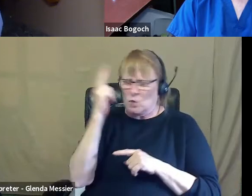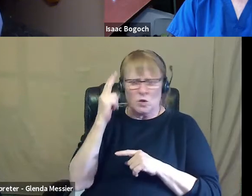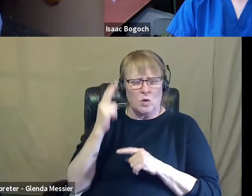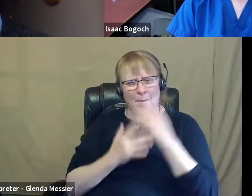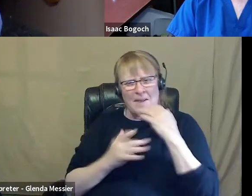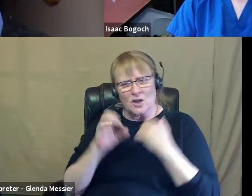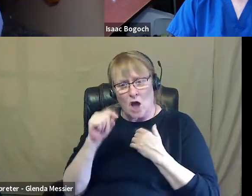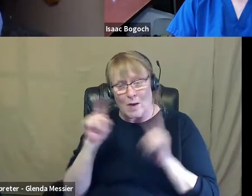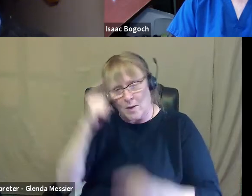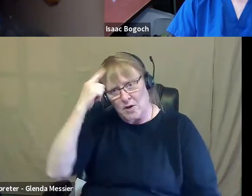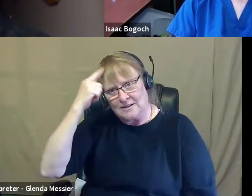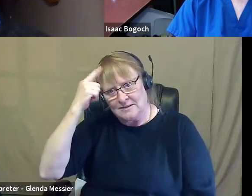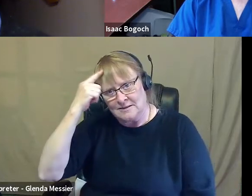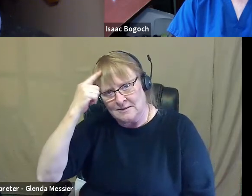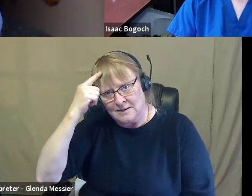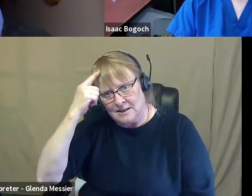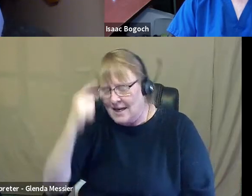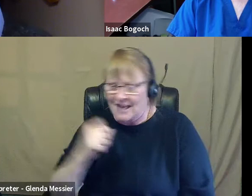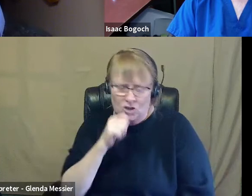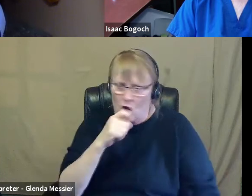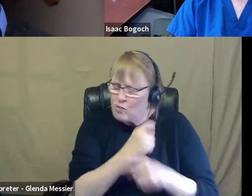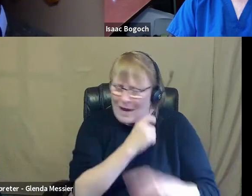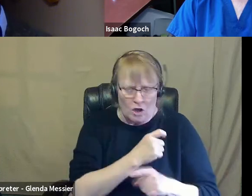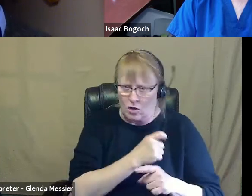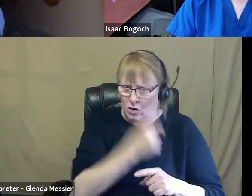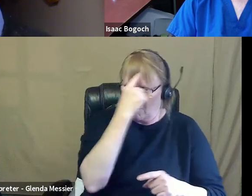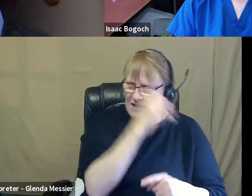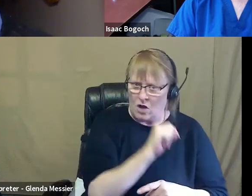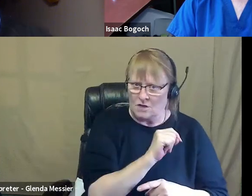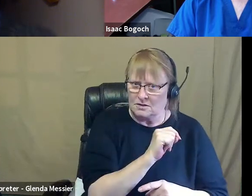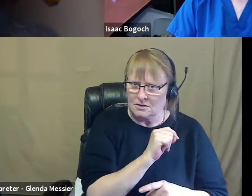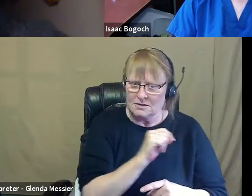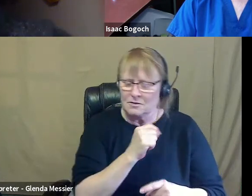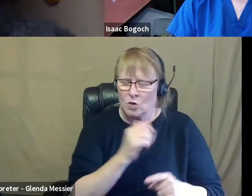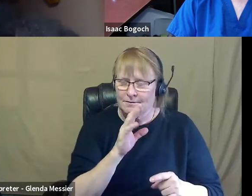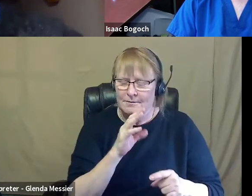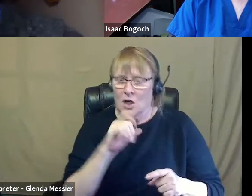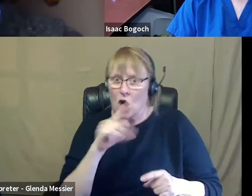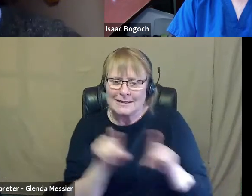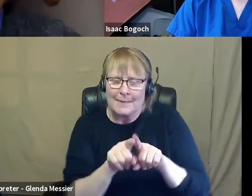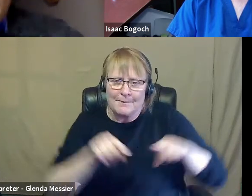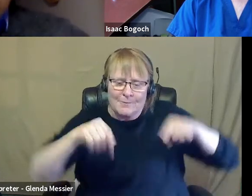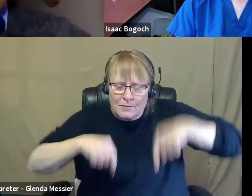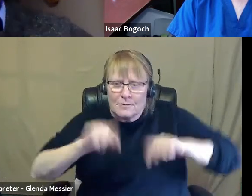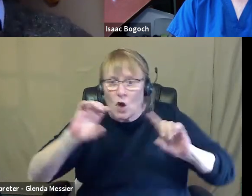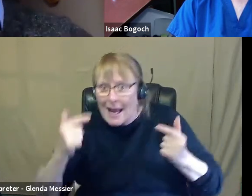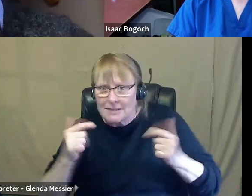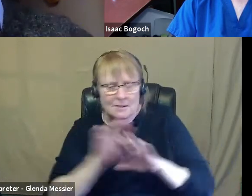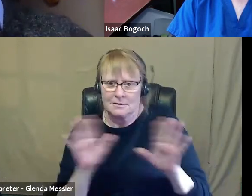brain. Now, this isn't the regular thrombus that we see quite commonly. People get in their legs, or sometimes they can